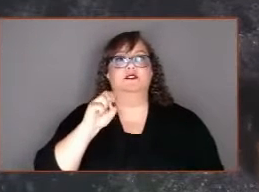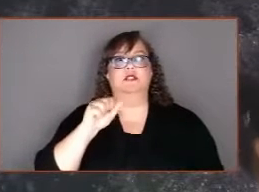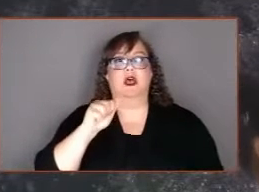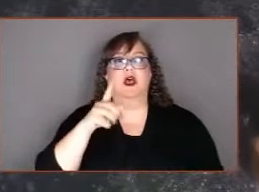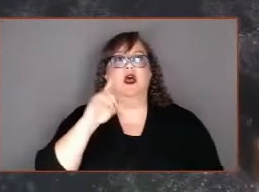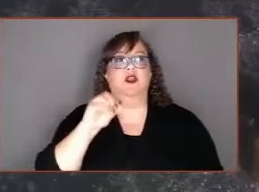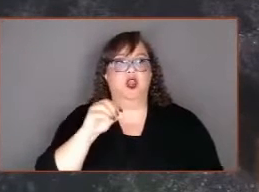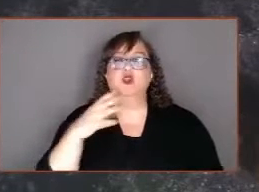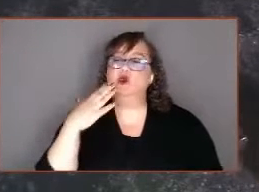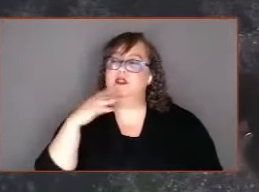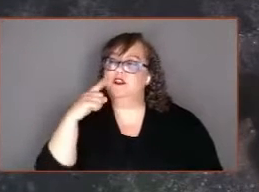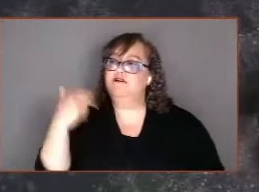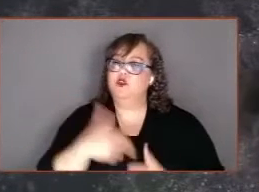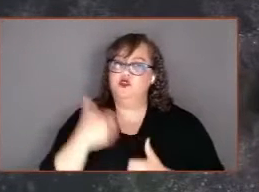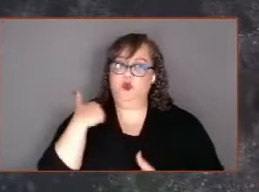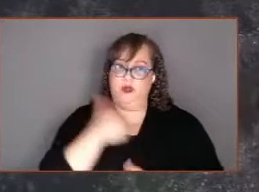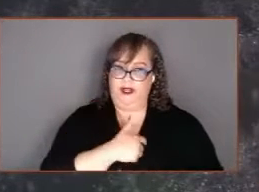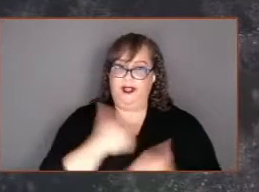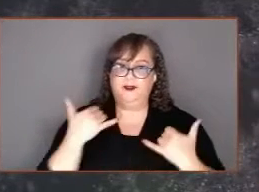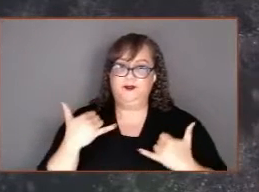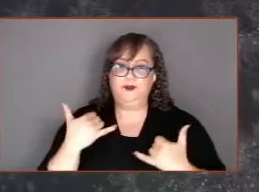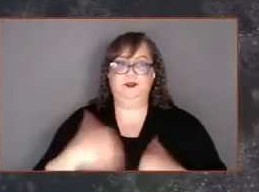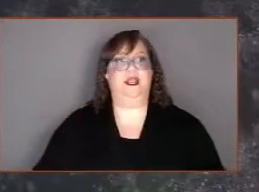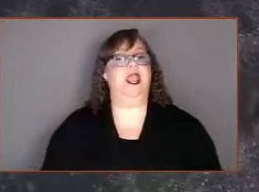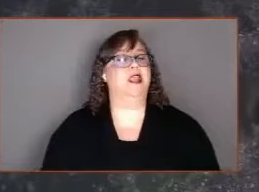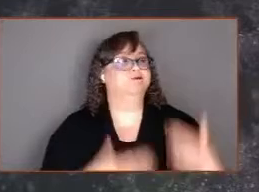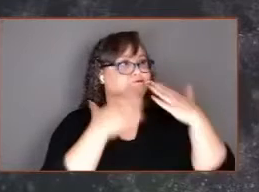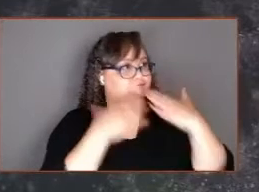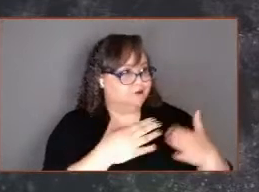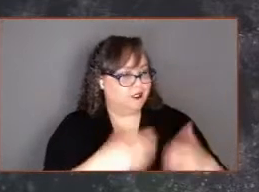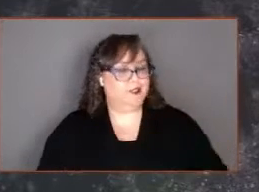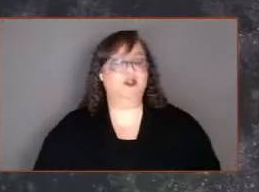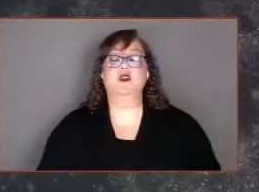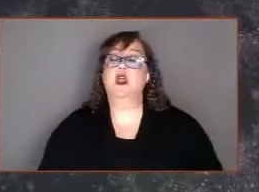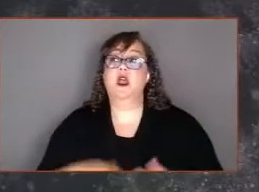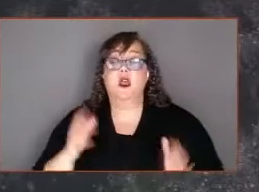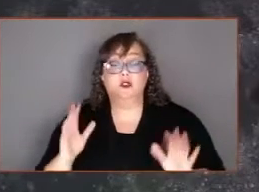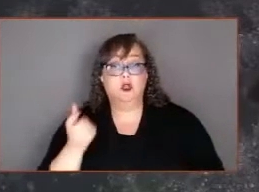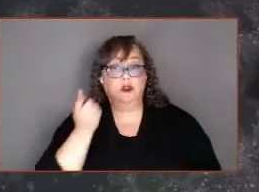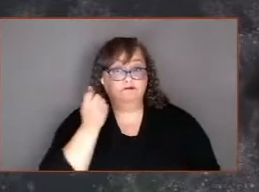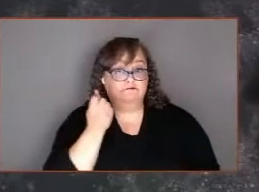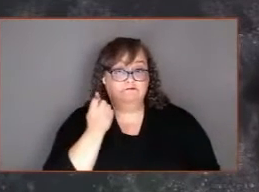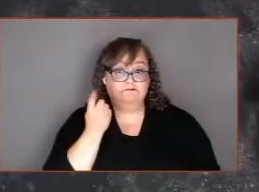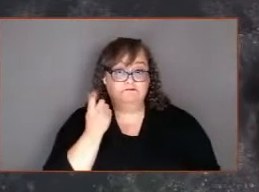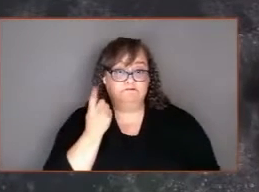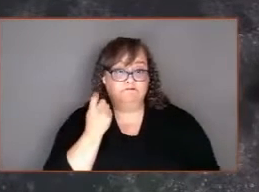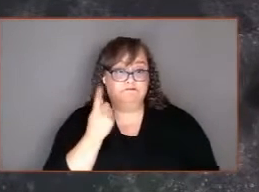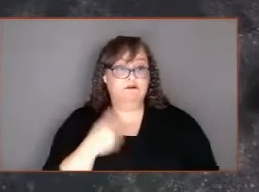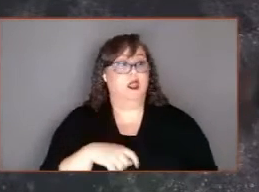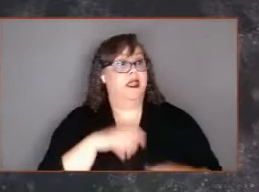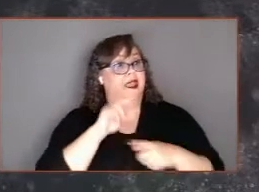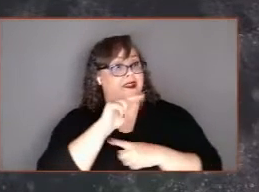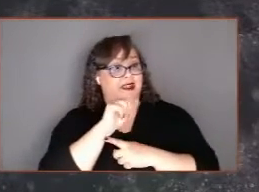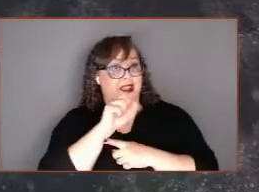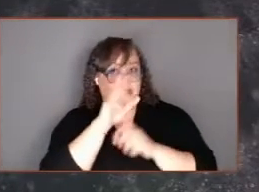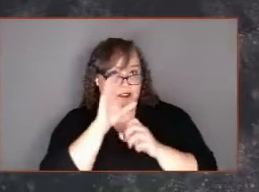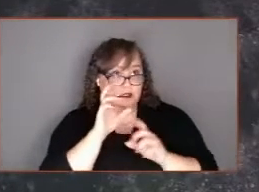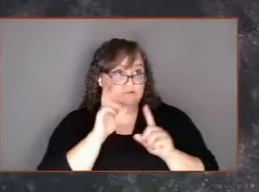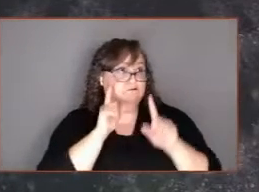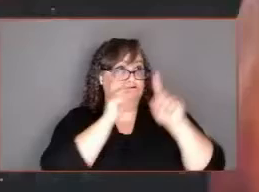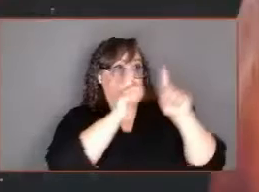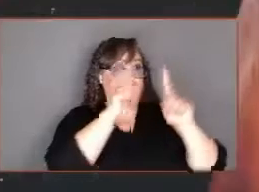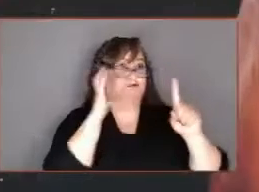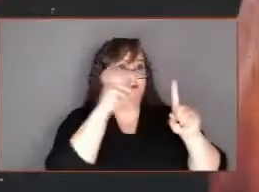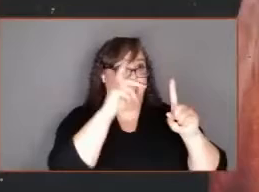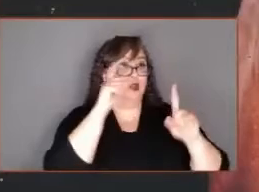I understand that NASA is returning to the moon. Can you tell me more about this exciting endeavor? Yes, of course. This